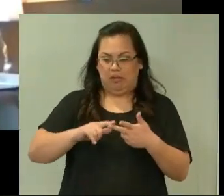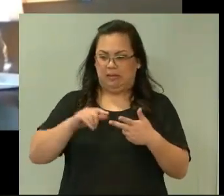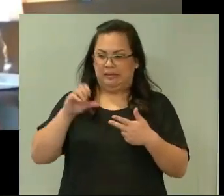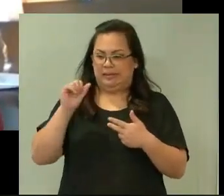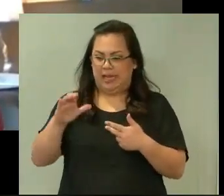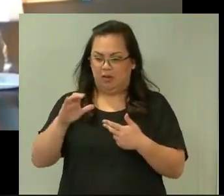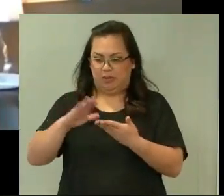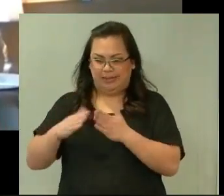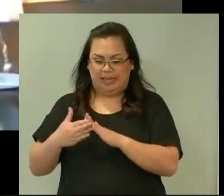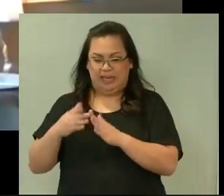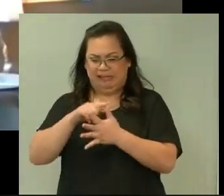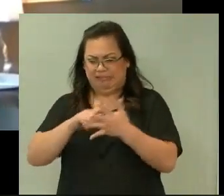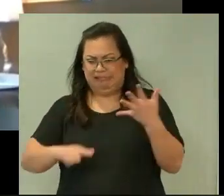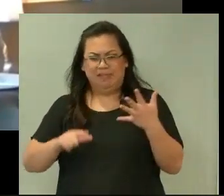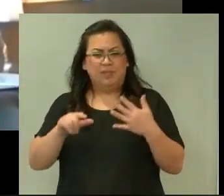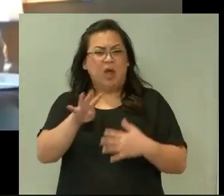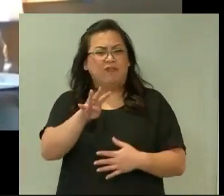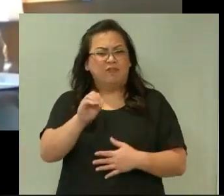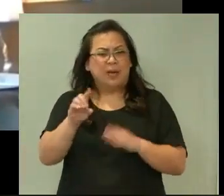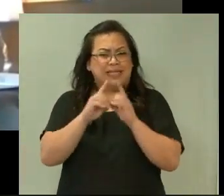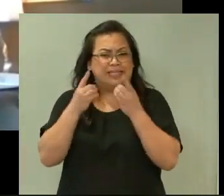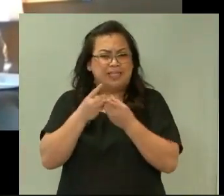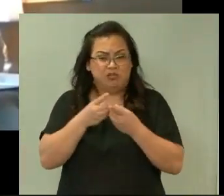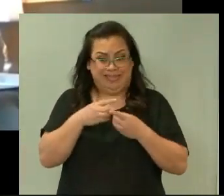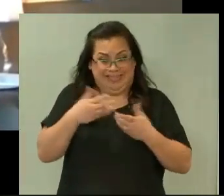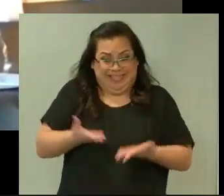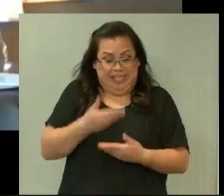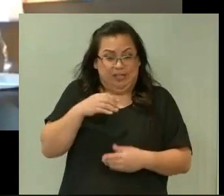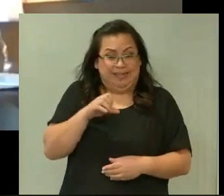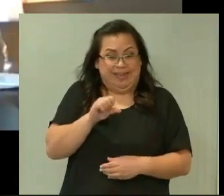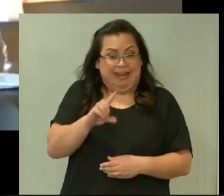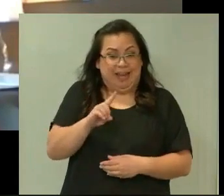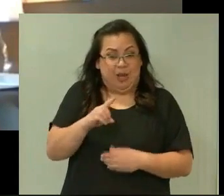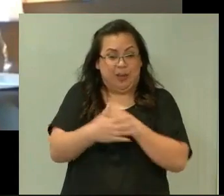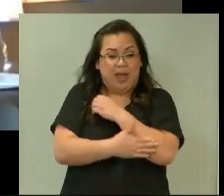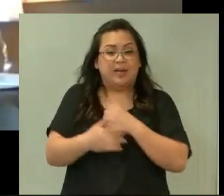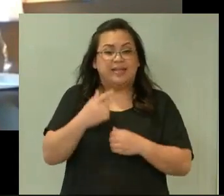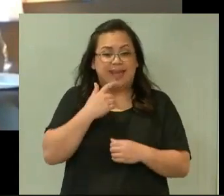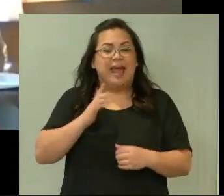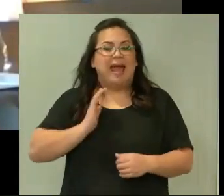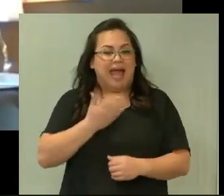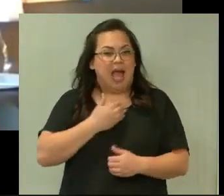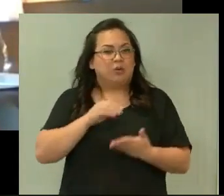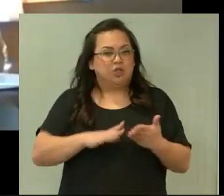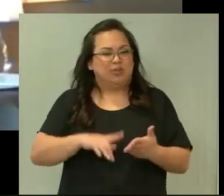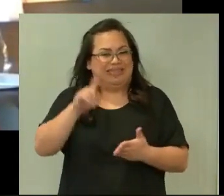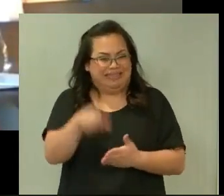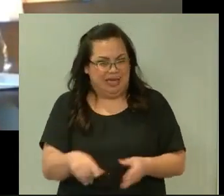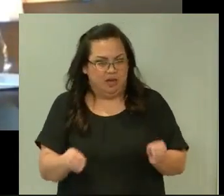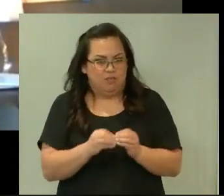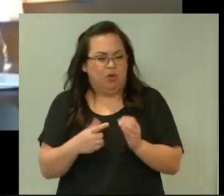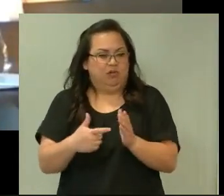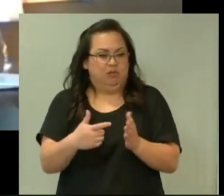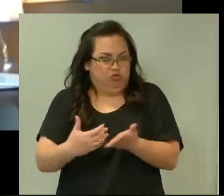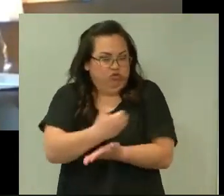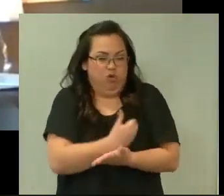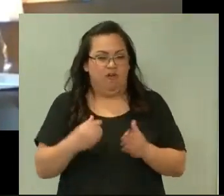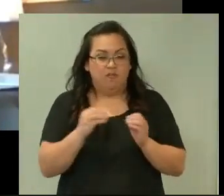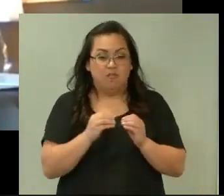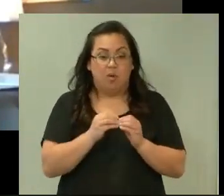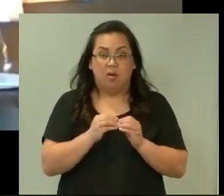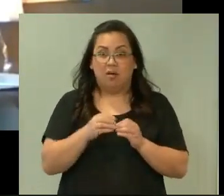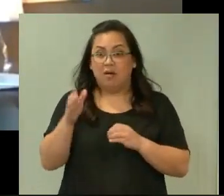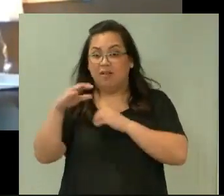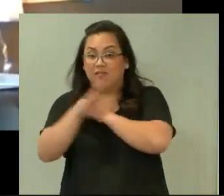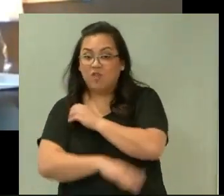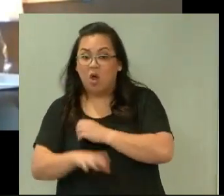Sacramento City, and 40 districts here in San Diego County alone to say that our students deserve more. This August, we want to